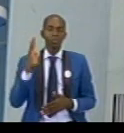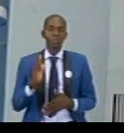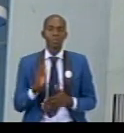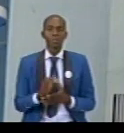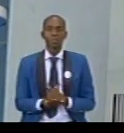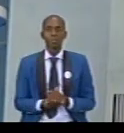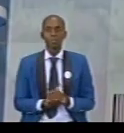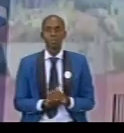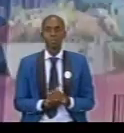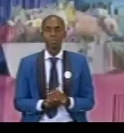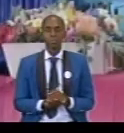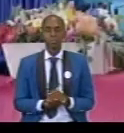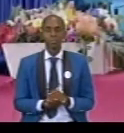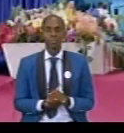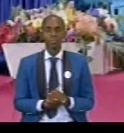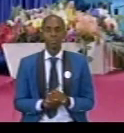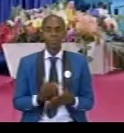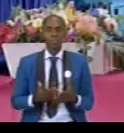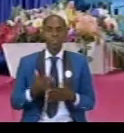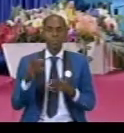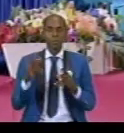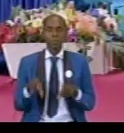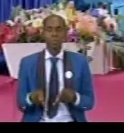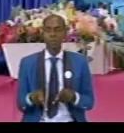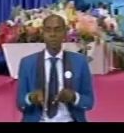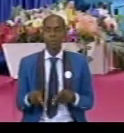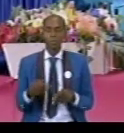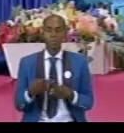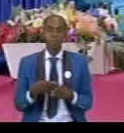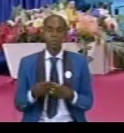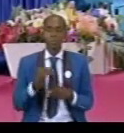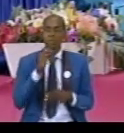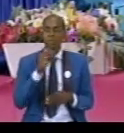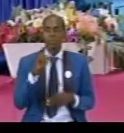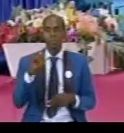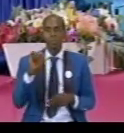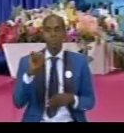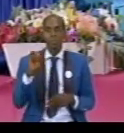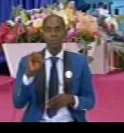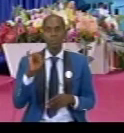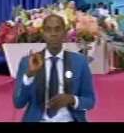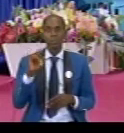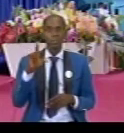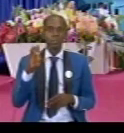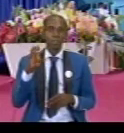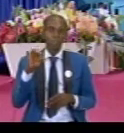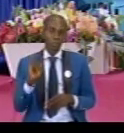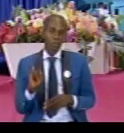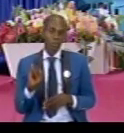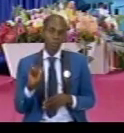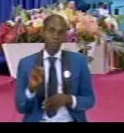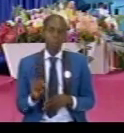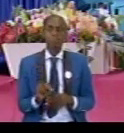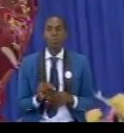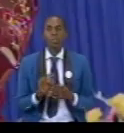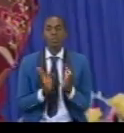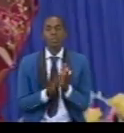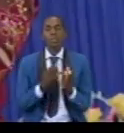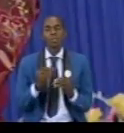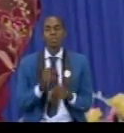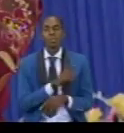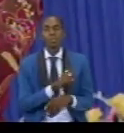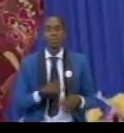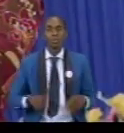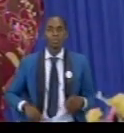The next testifier is Bamikole Timilei. Praise the Lord. Praise the living Jesus.